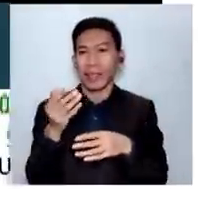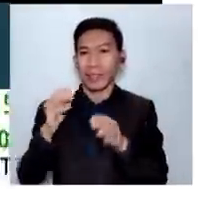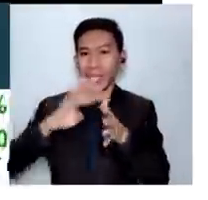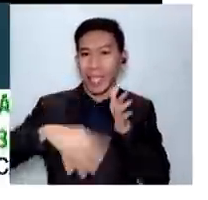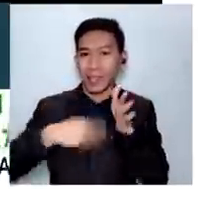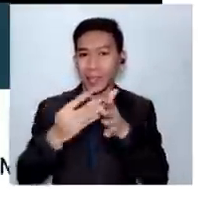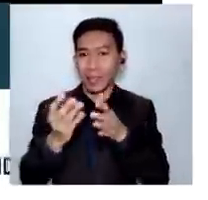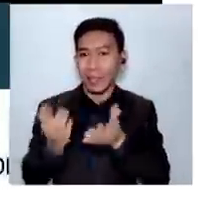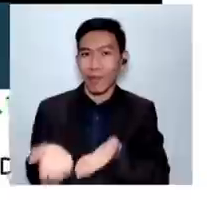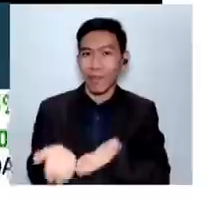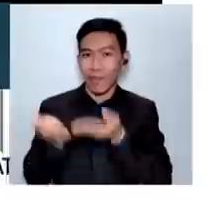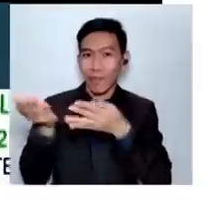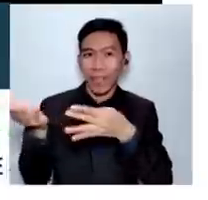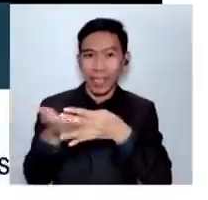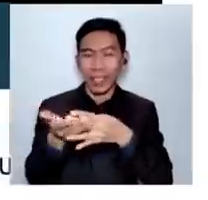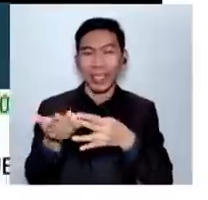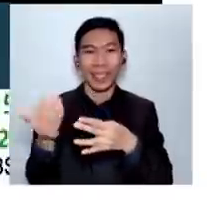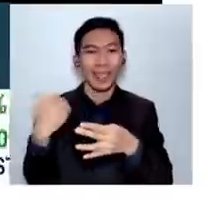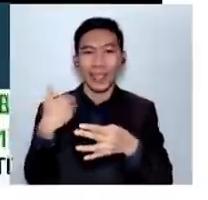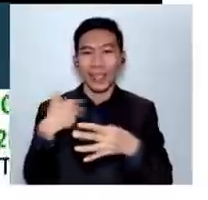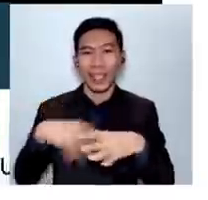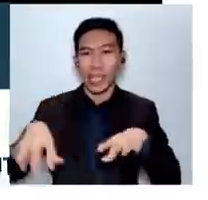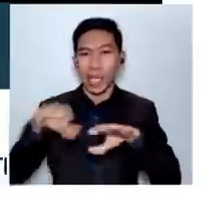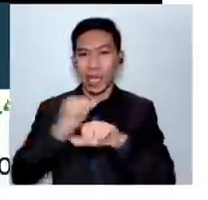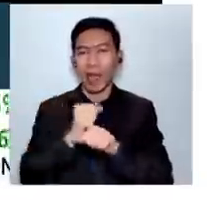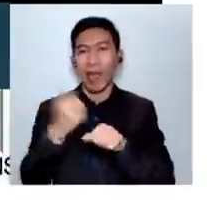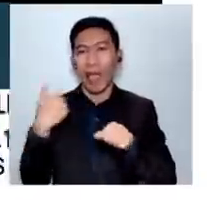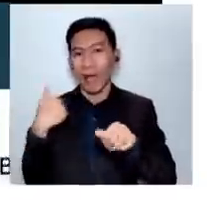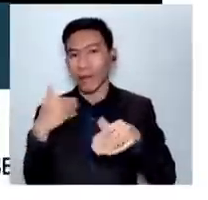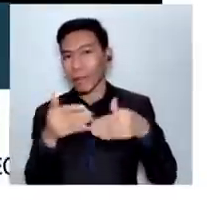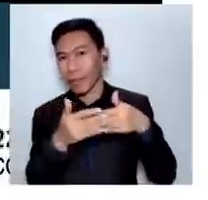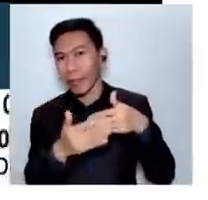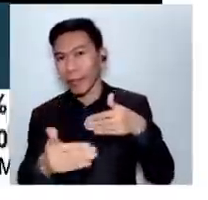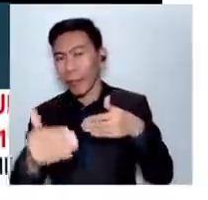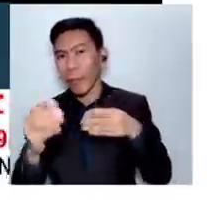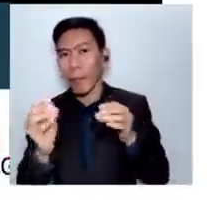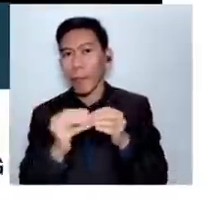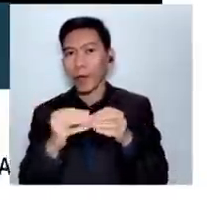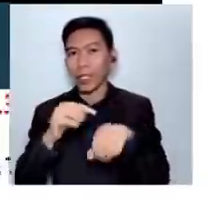even extended period for substitution. So